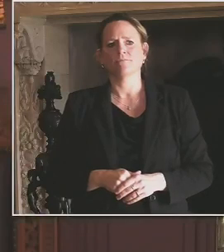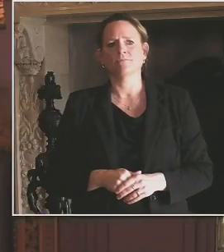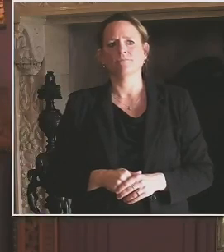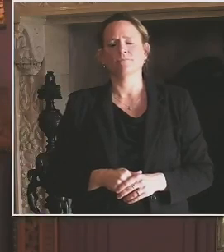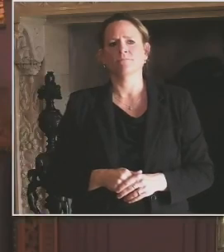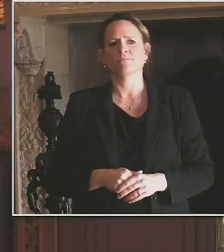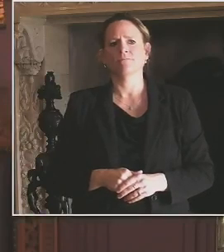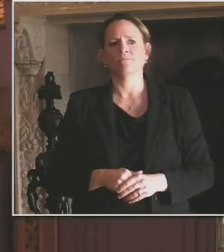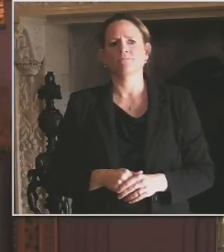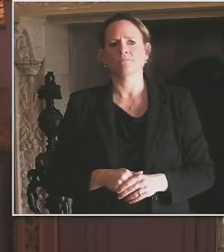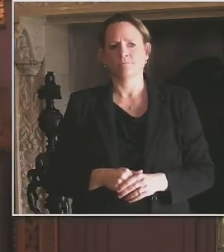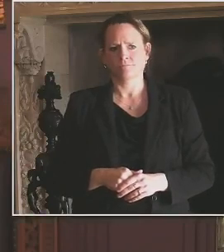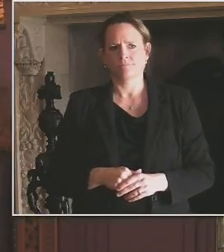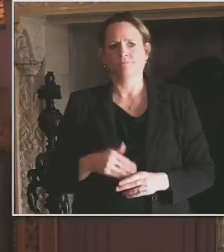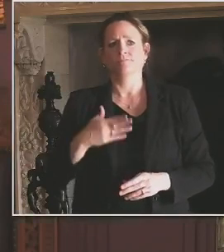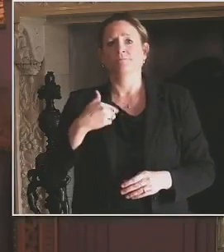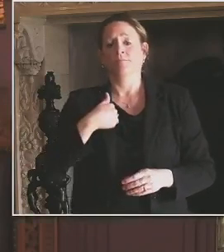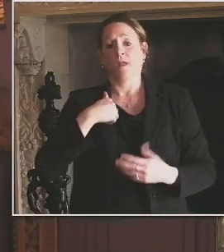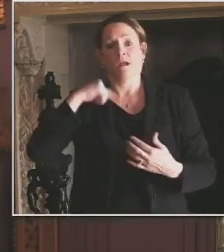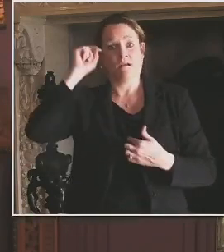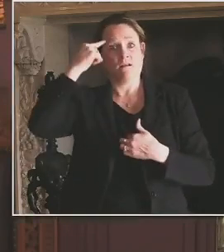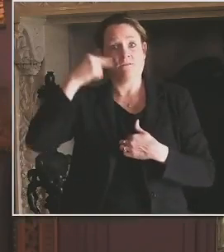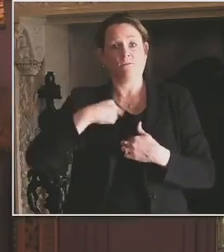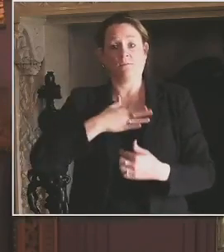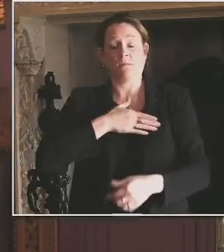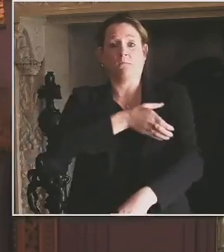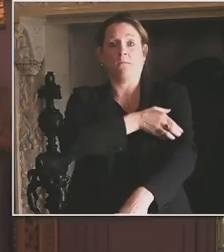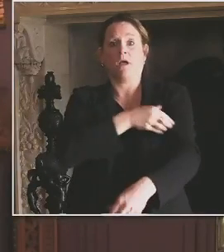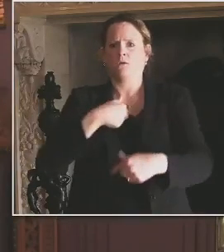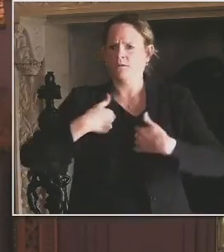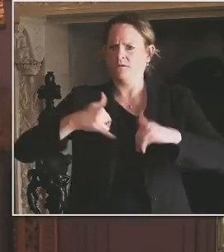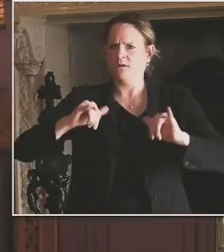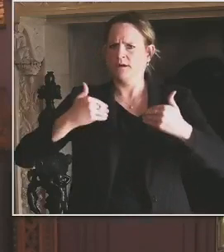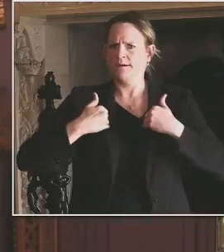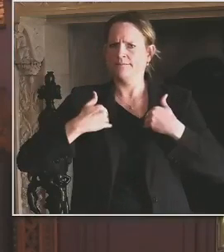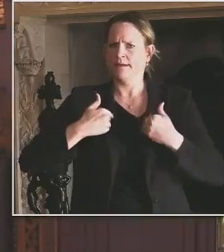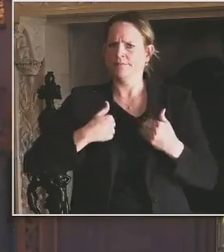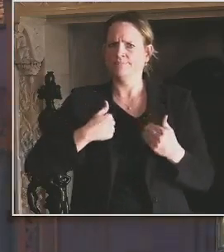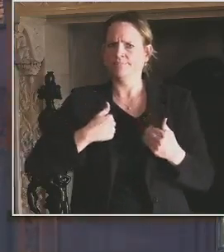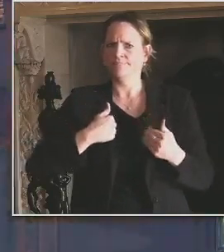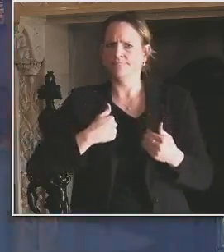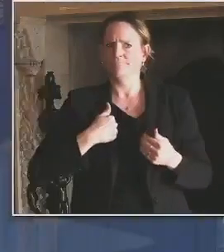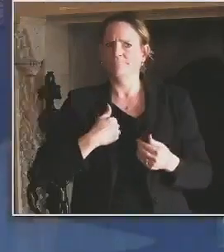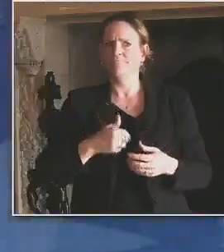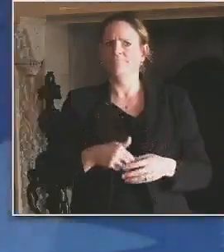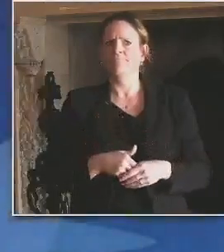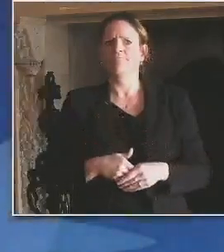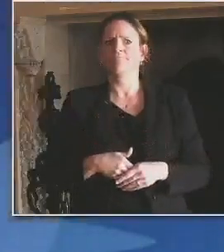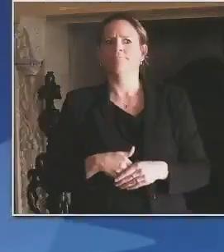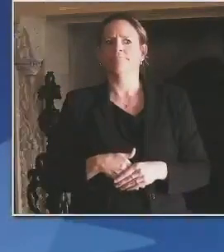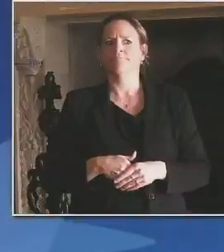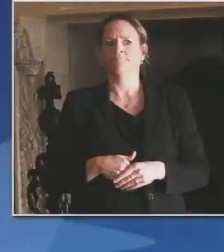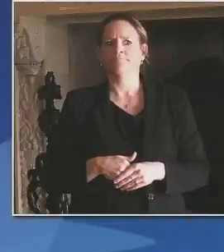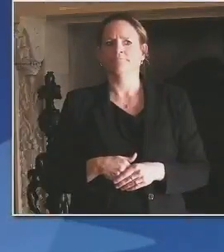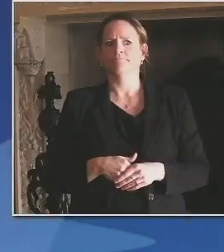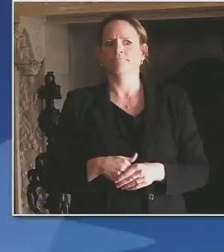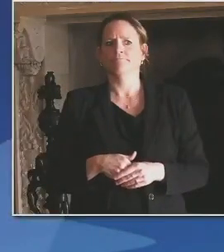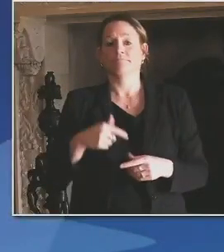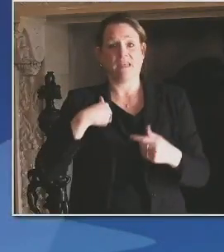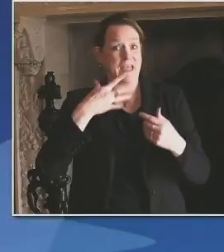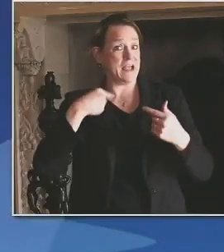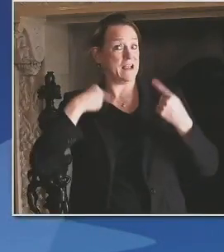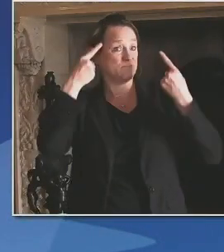have some success at the polls, too. All right, the next question belongs to Savannah Tomei from